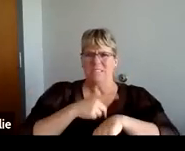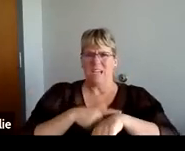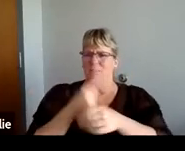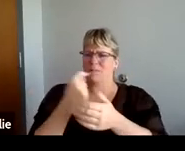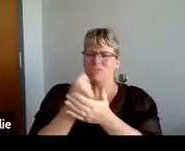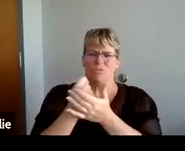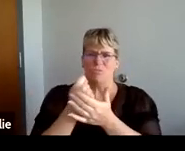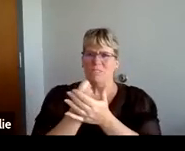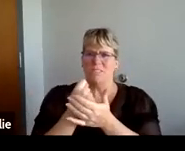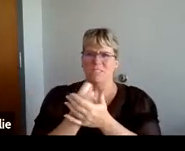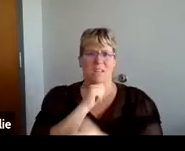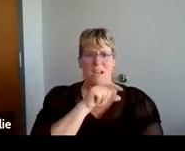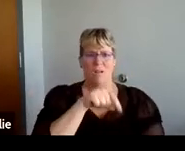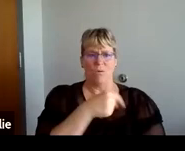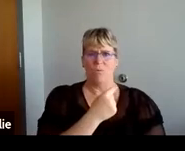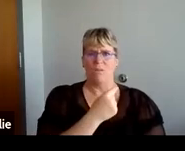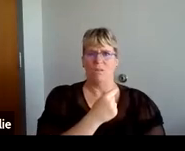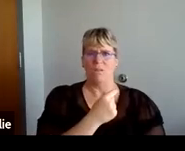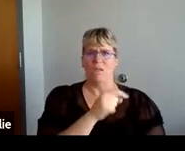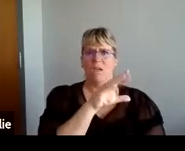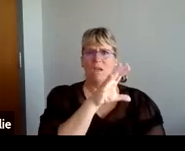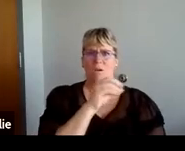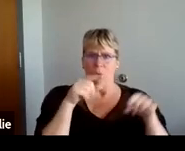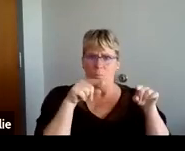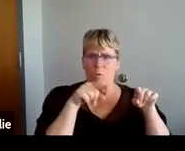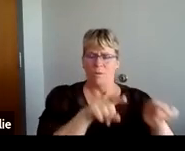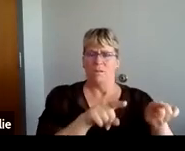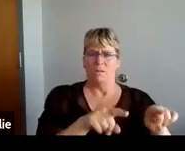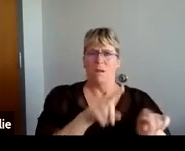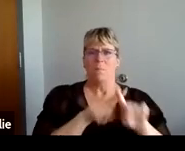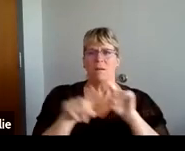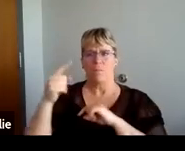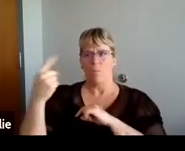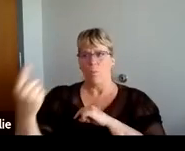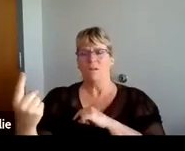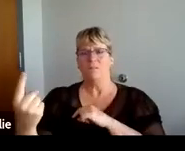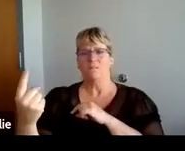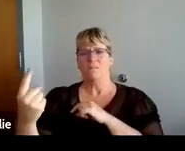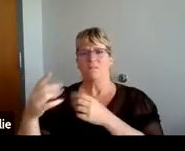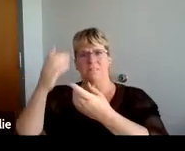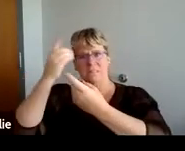treating not only comorbidities, but also the single diseases as well.